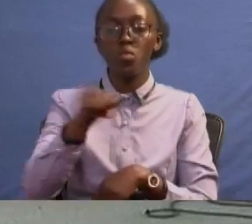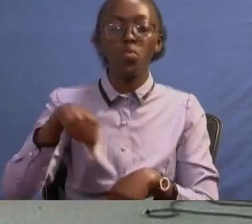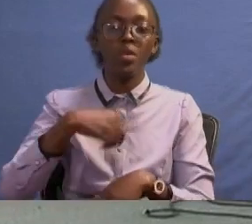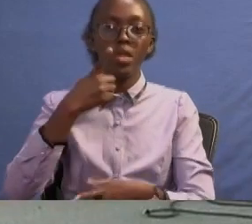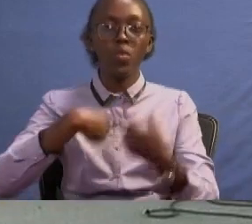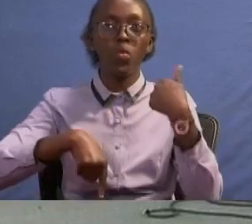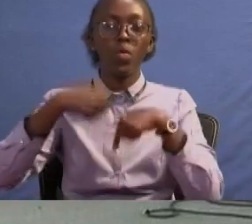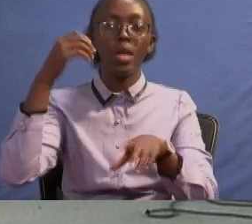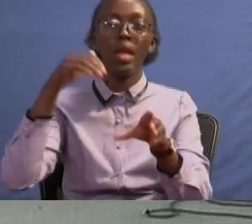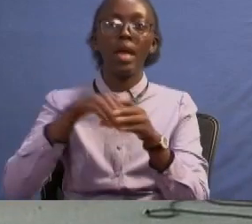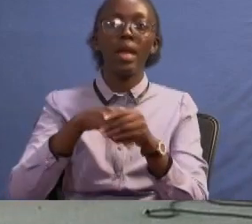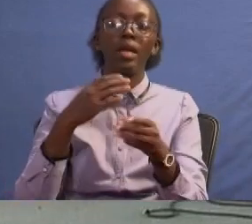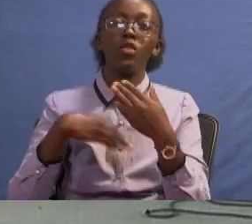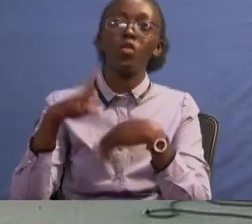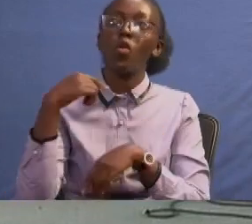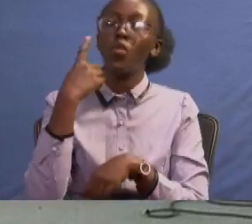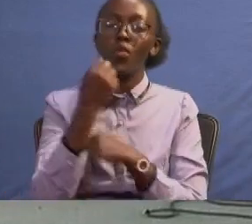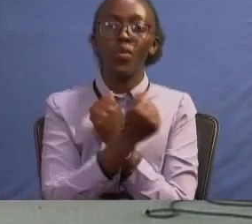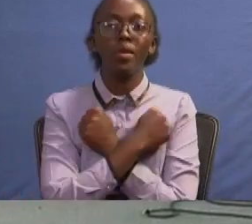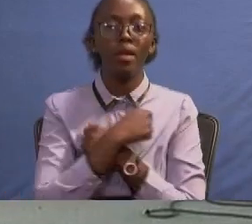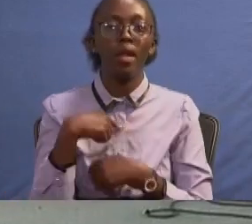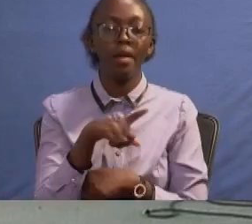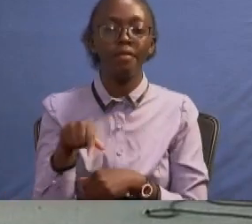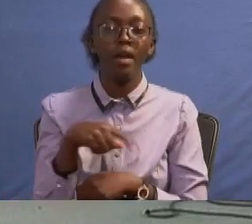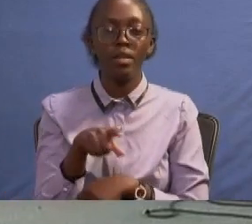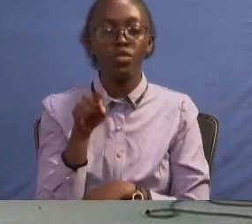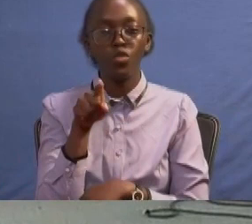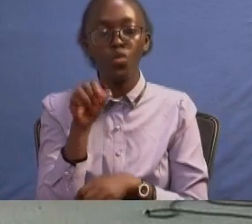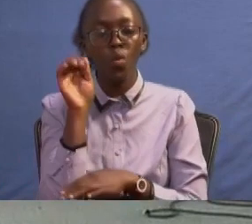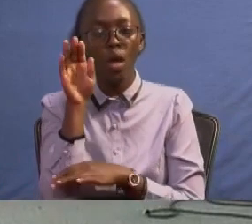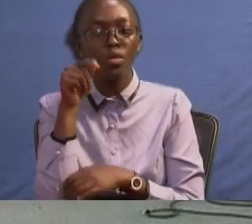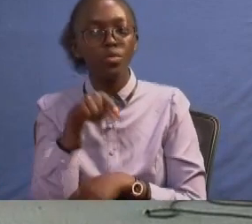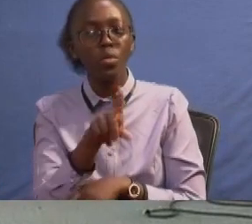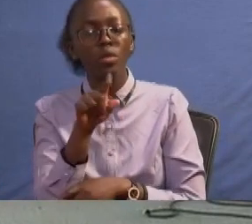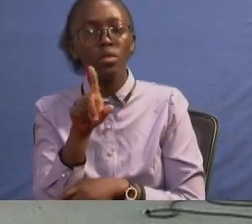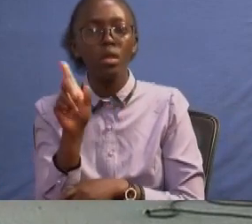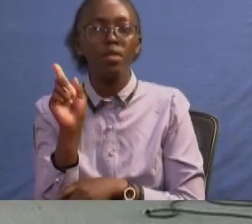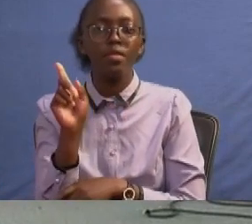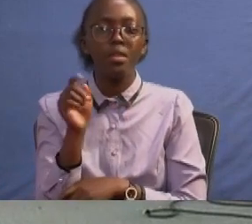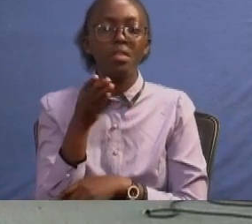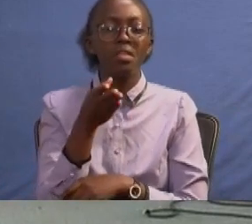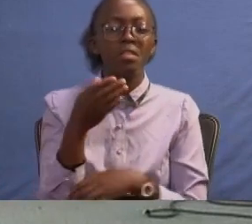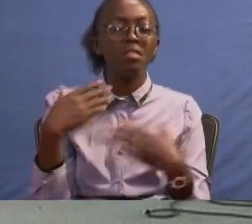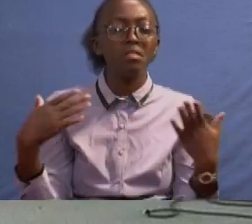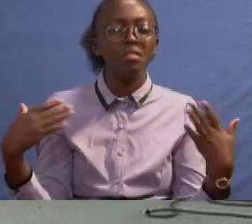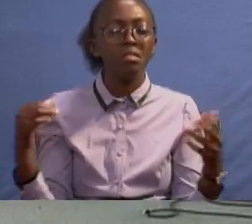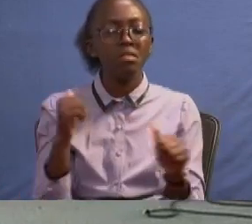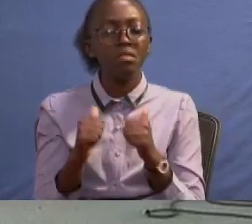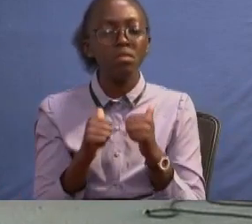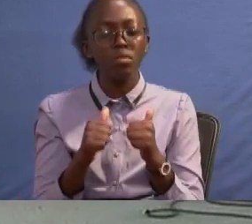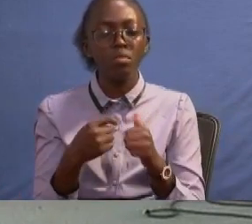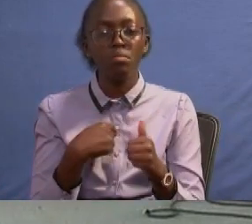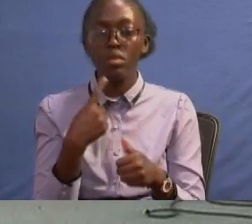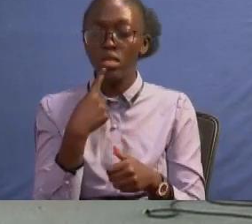who loved us." And you may be asking yourself, what are all these things? And I can tell